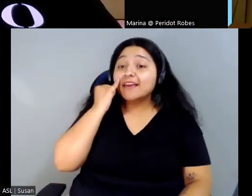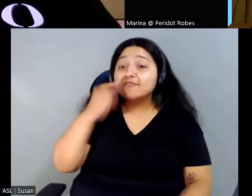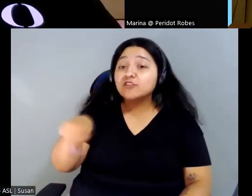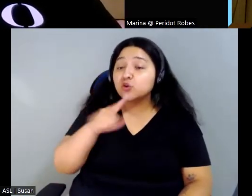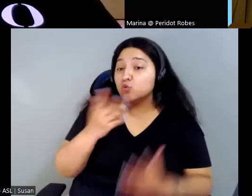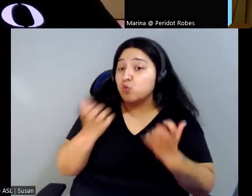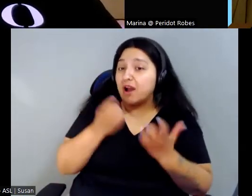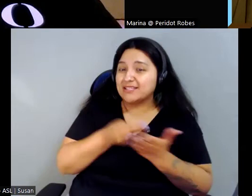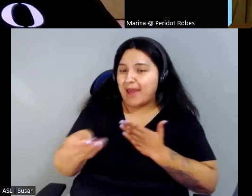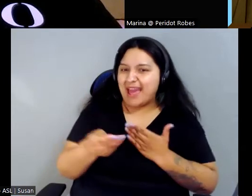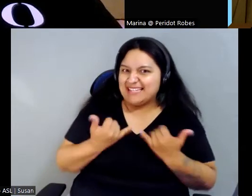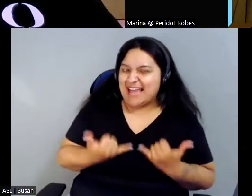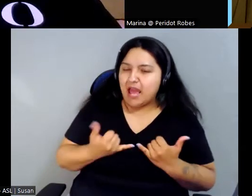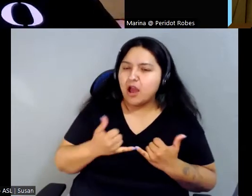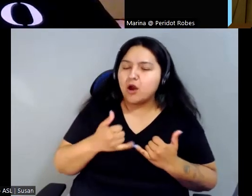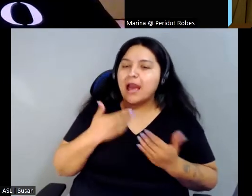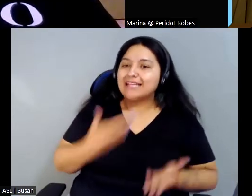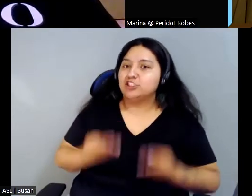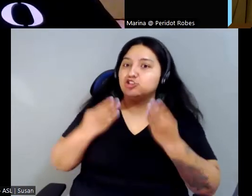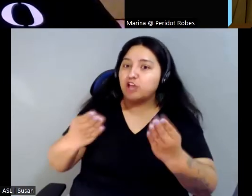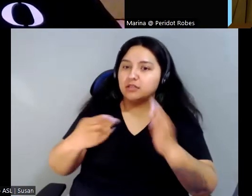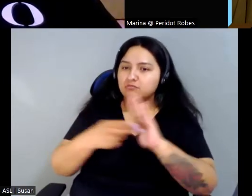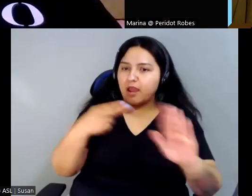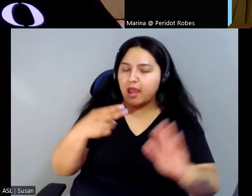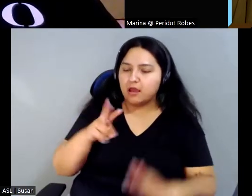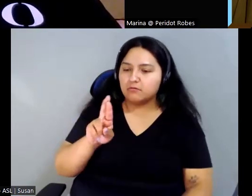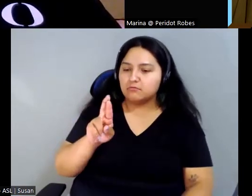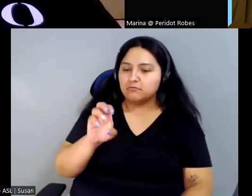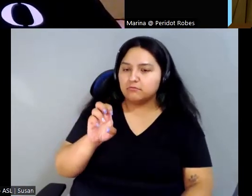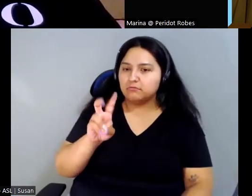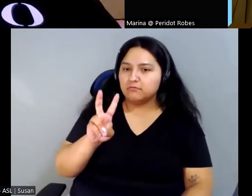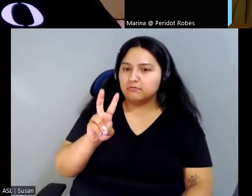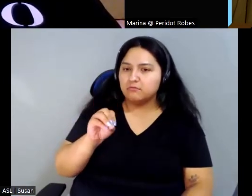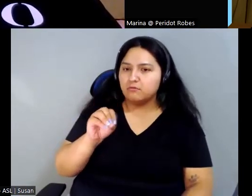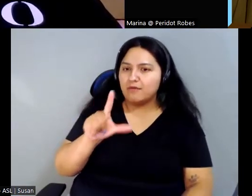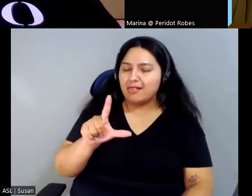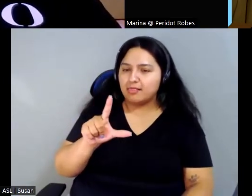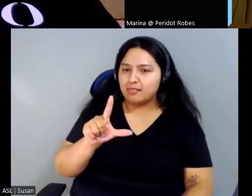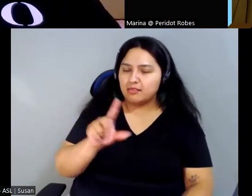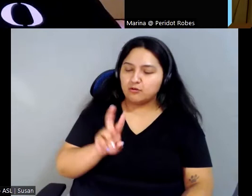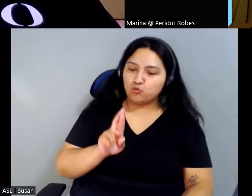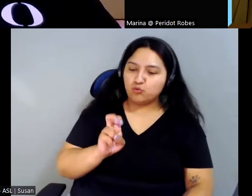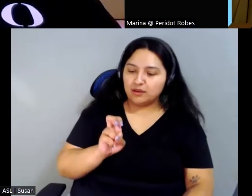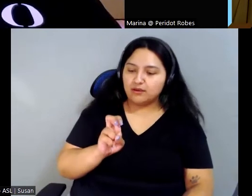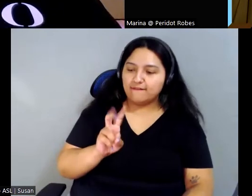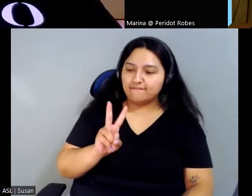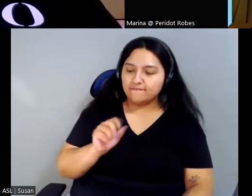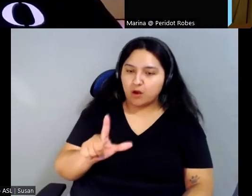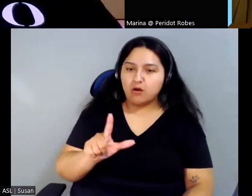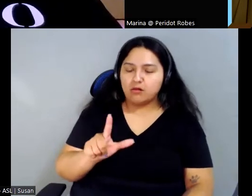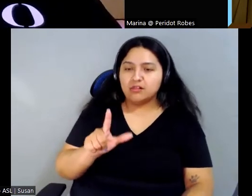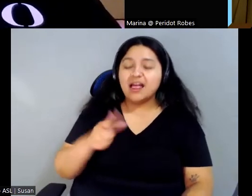from Revol, Revol, R-E-V-O-L. Out of all the brands that I've